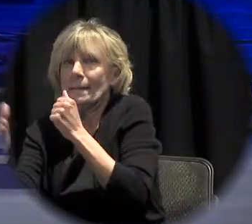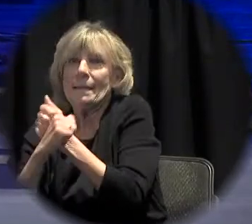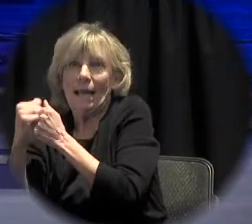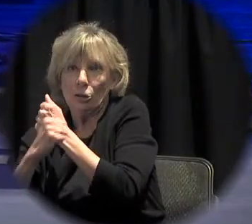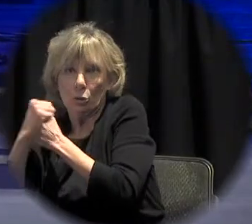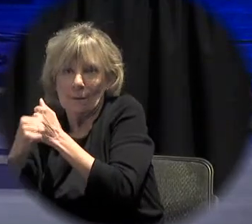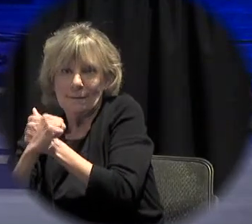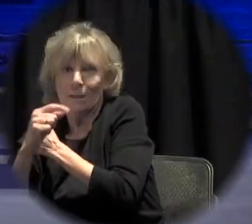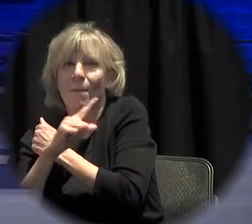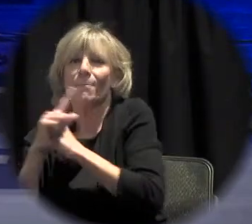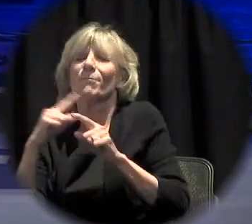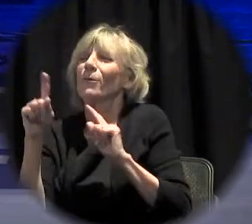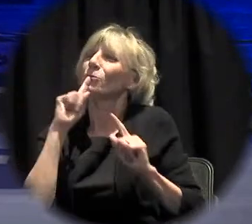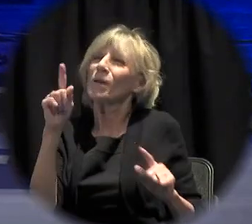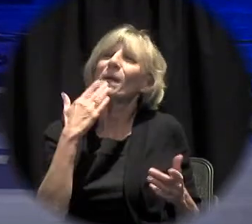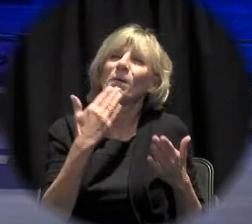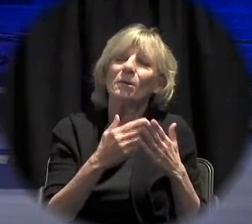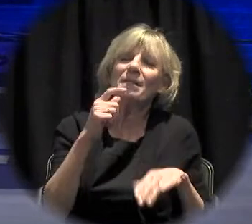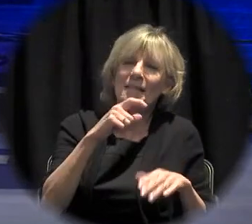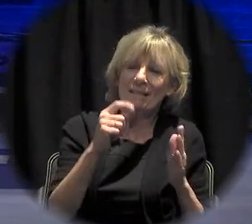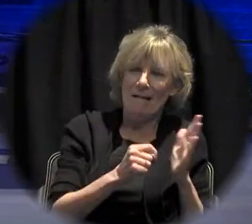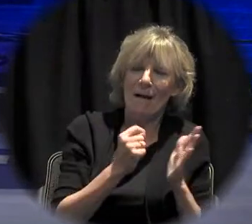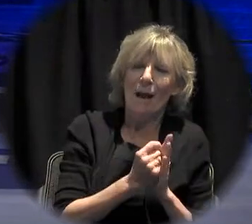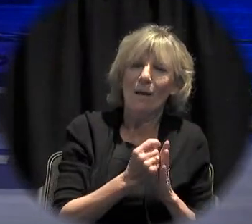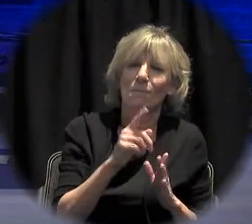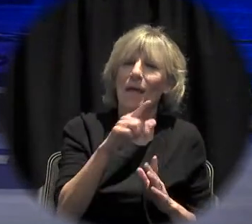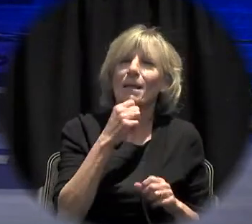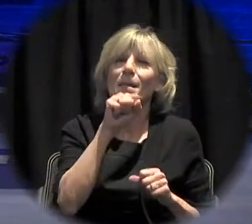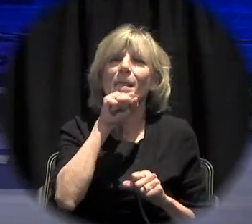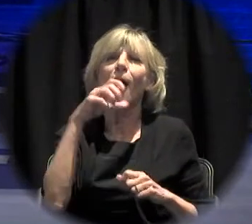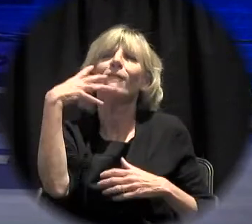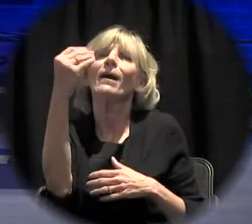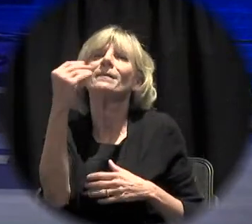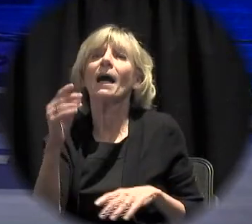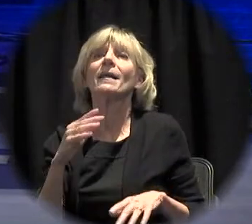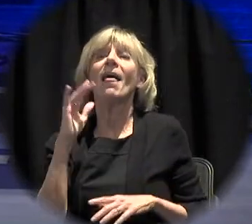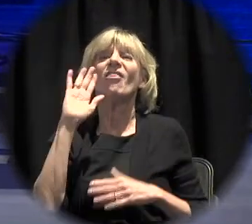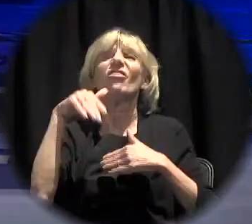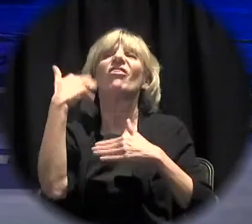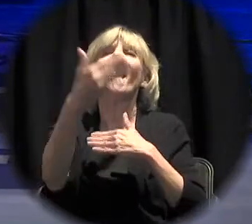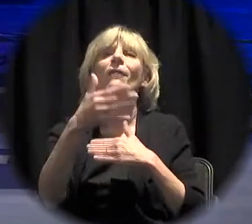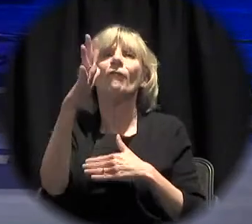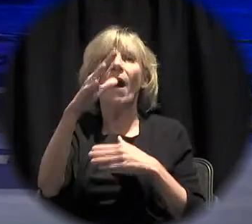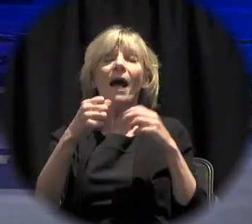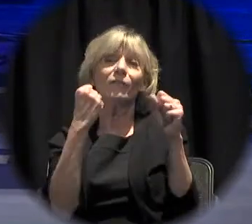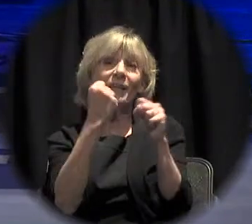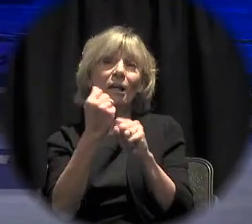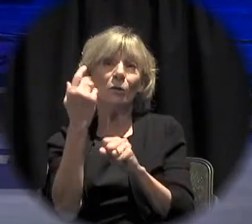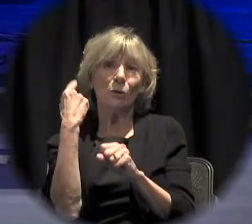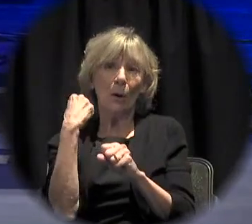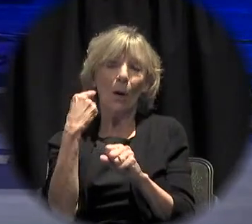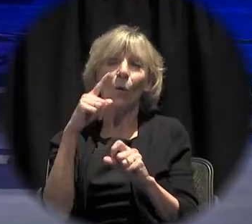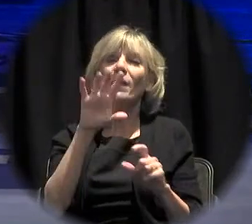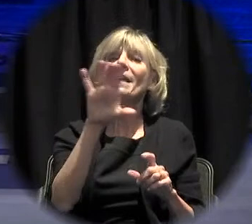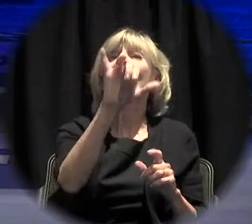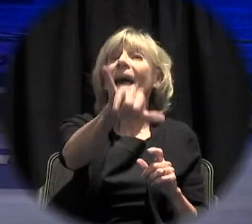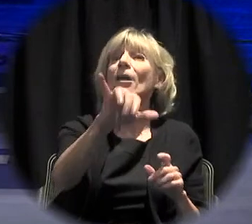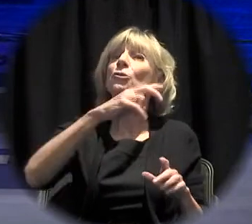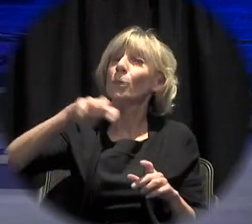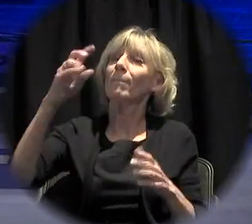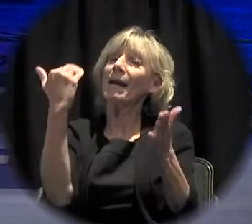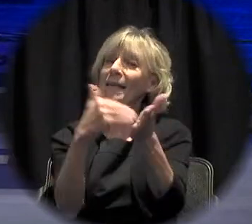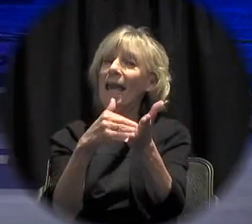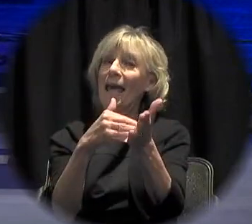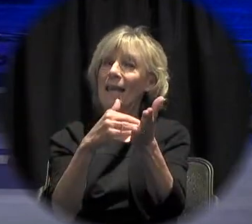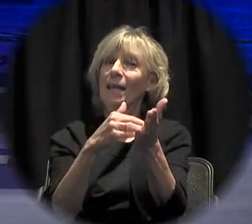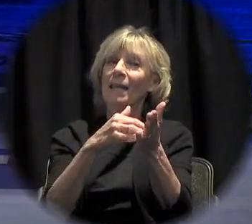and outdoors for them. About 5 years ago, we redid that northeast trip and did Beehive again just